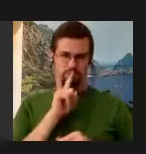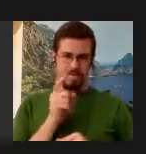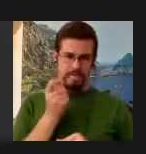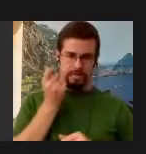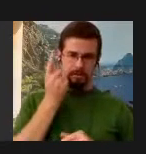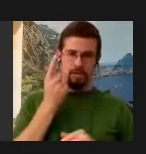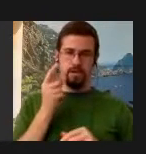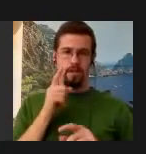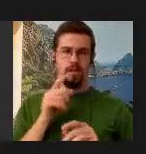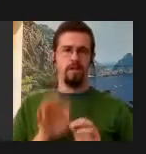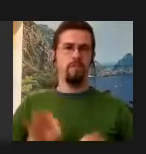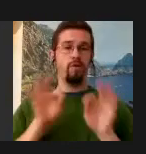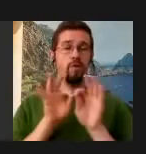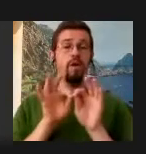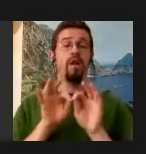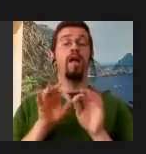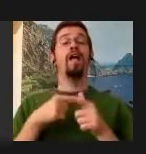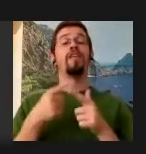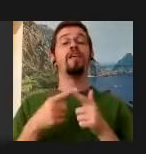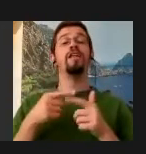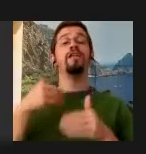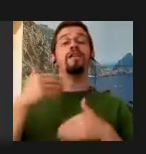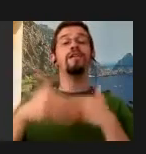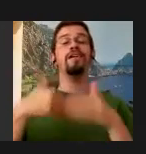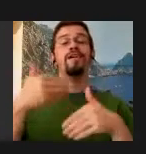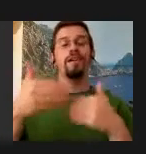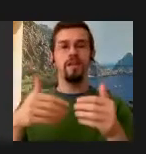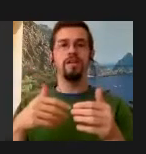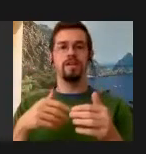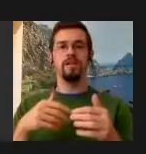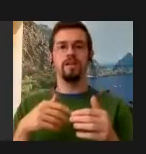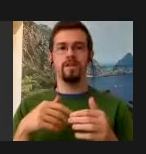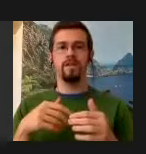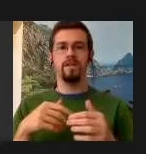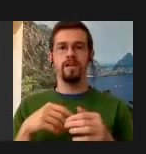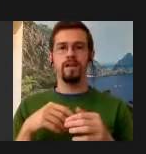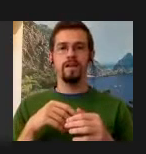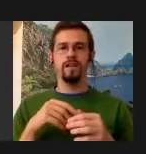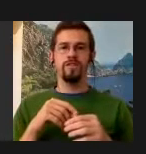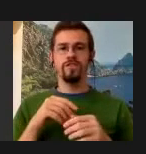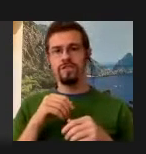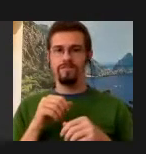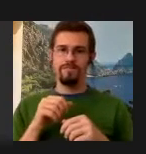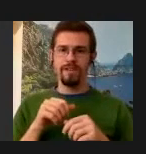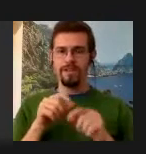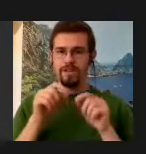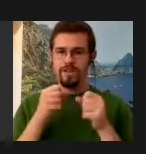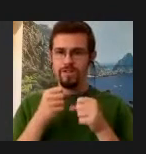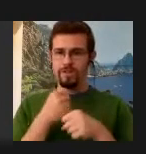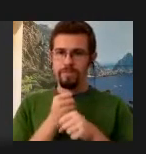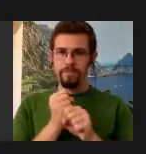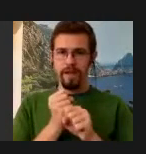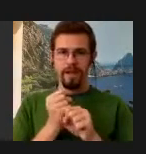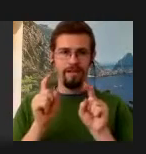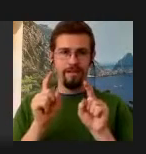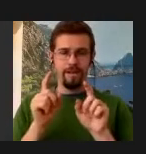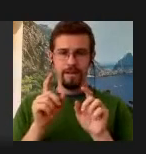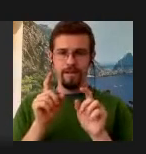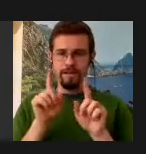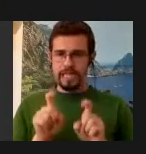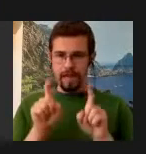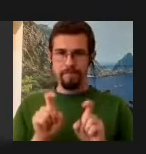and after that, like she made a kind of test, that kind of exam, and so this exam, she chose some deaf